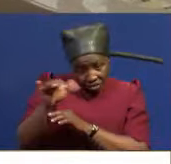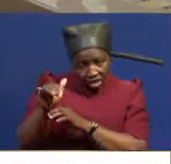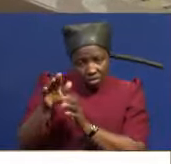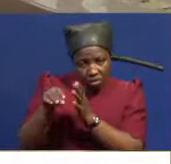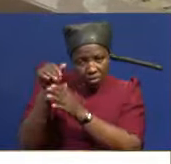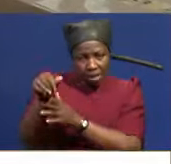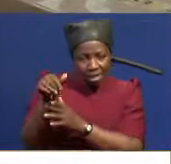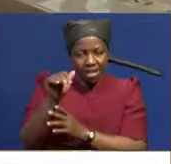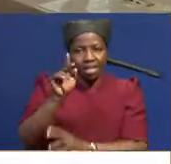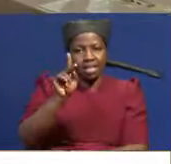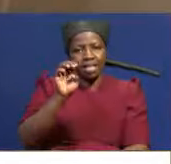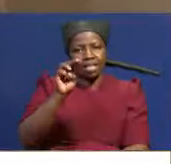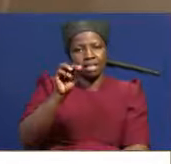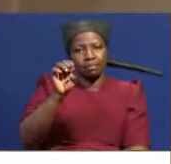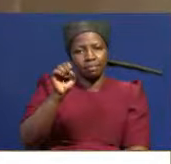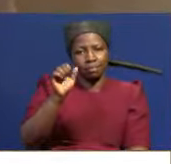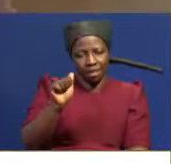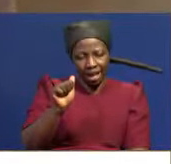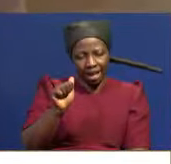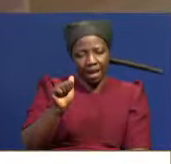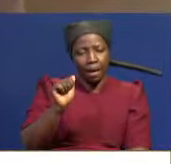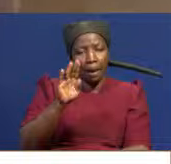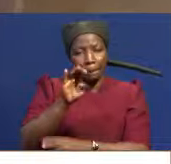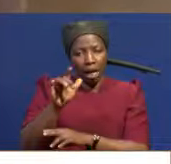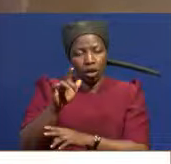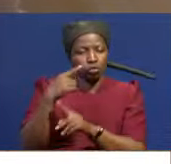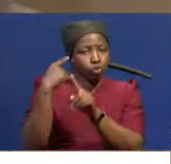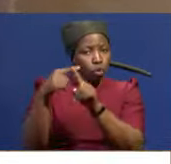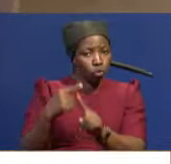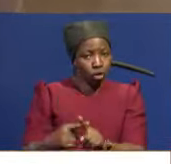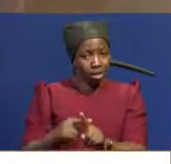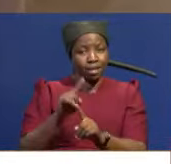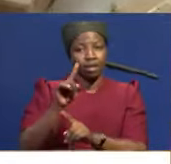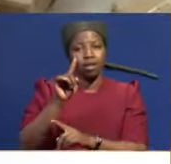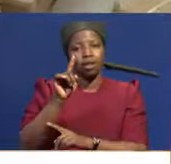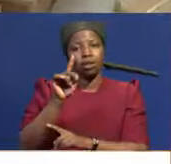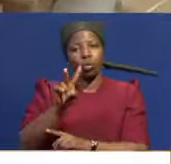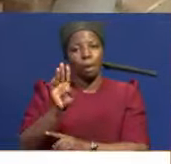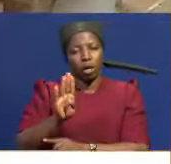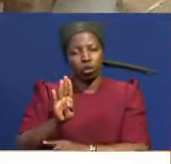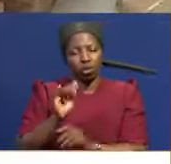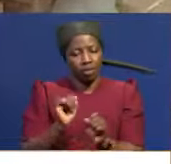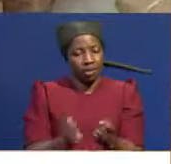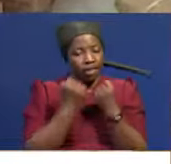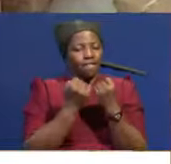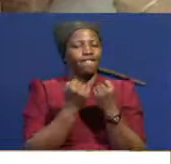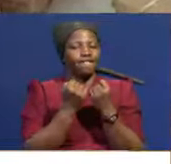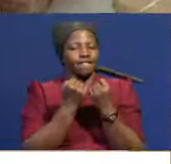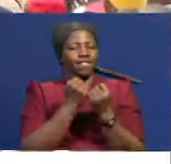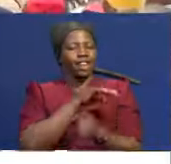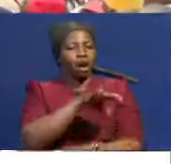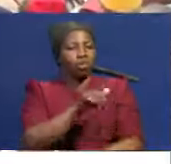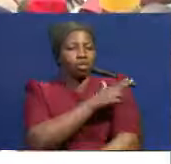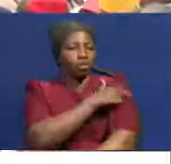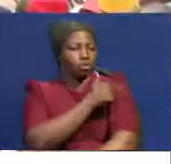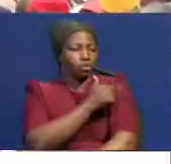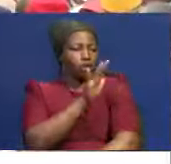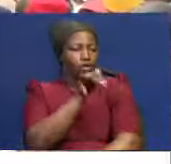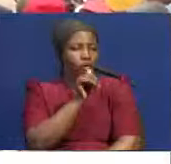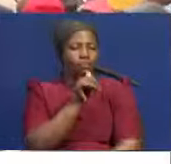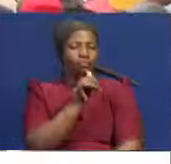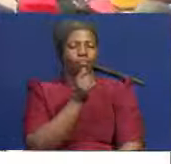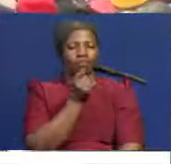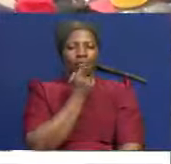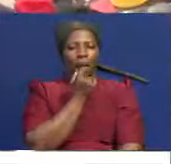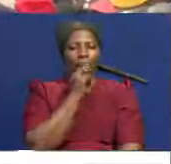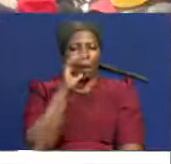Agency pending bills amounting to 2 billion shillings to save county health facilities from drug shortages.